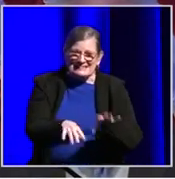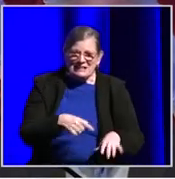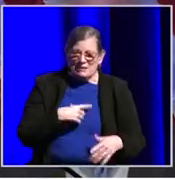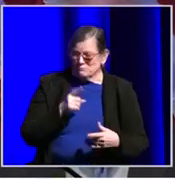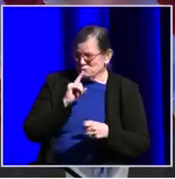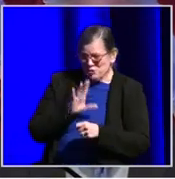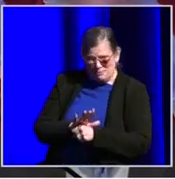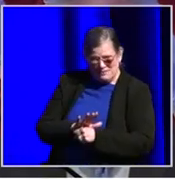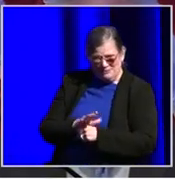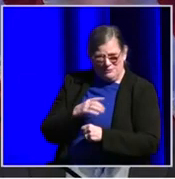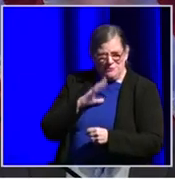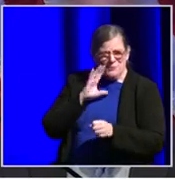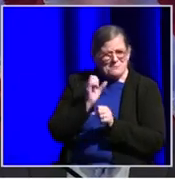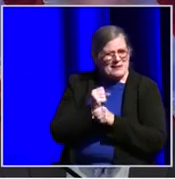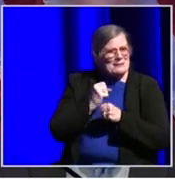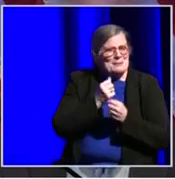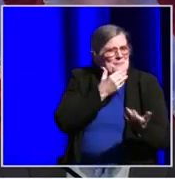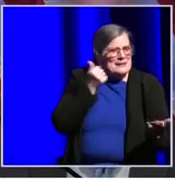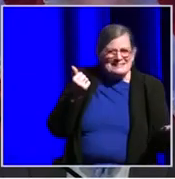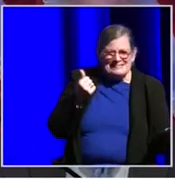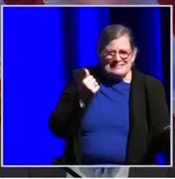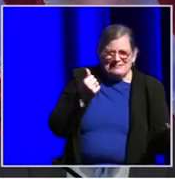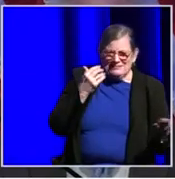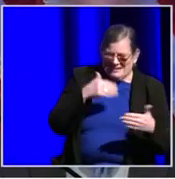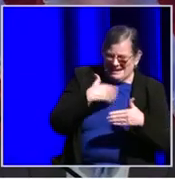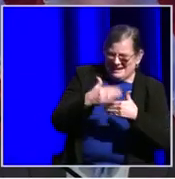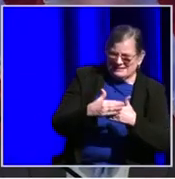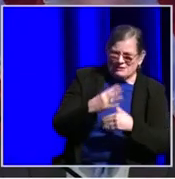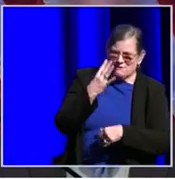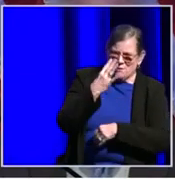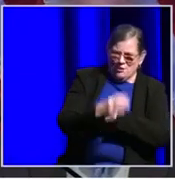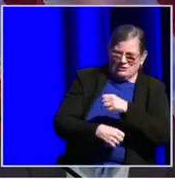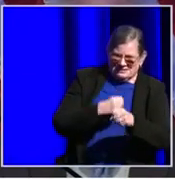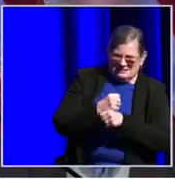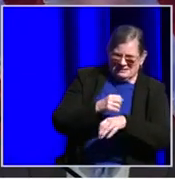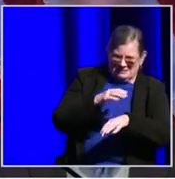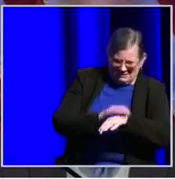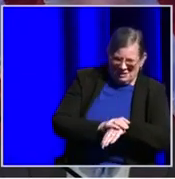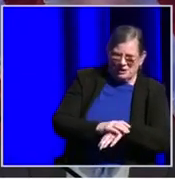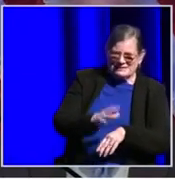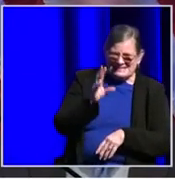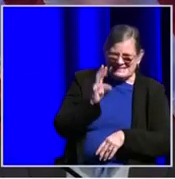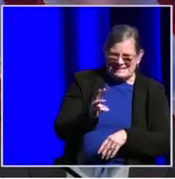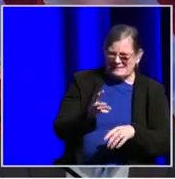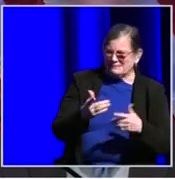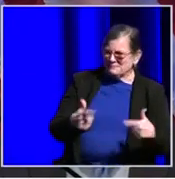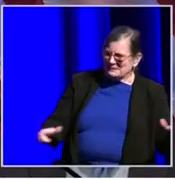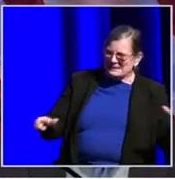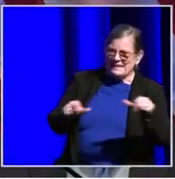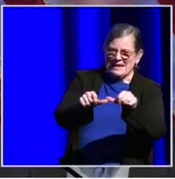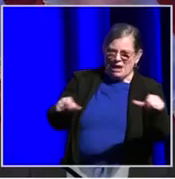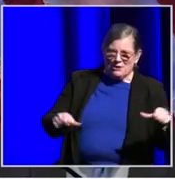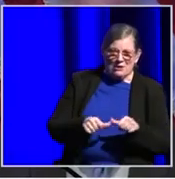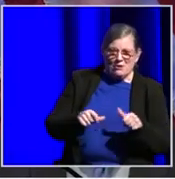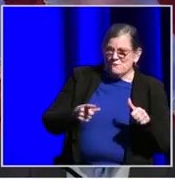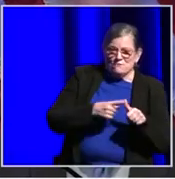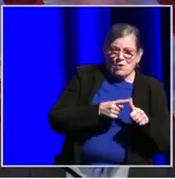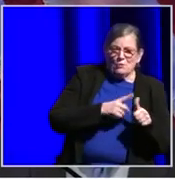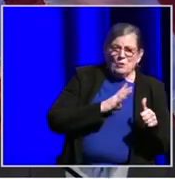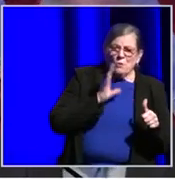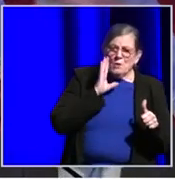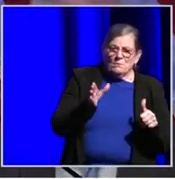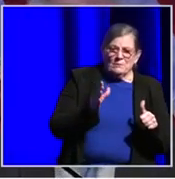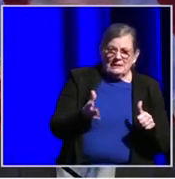of the next 4 years, focusing on six big areas. We must and we will win back